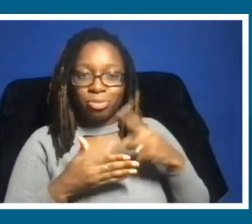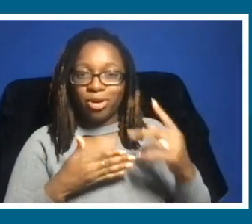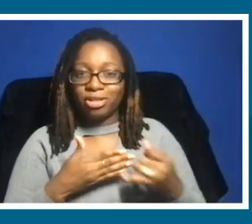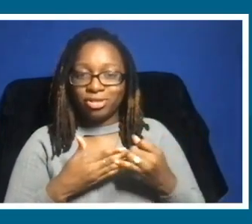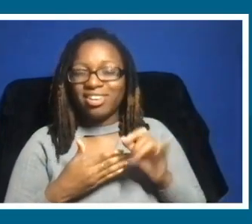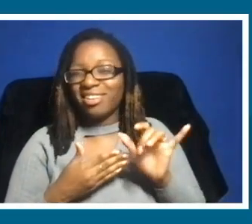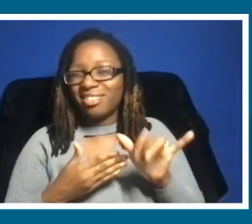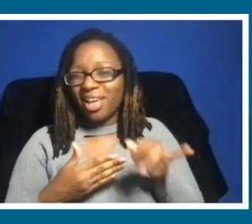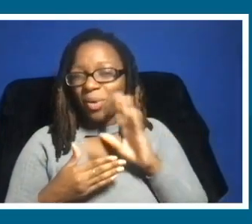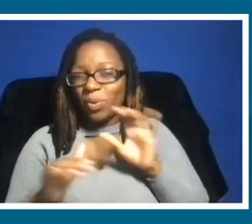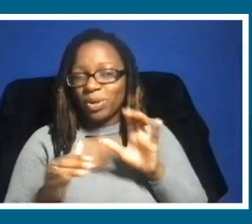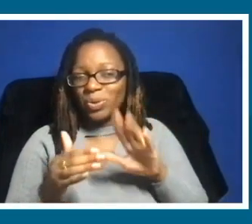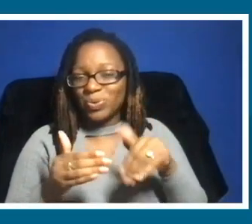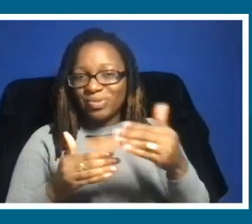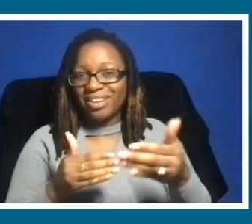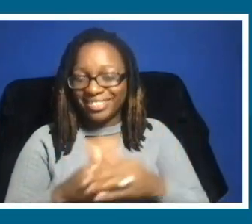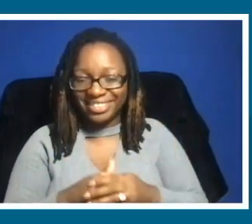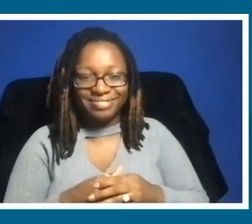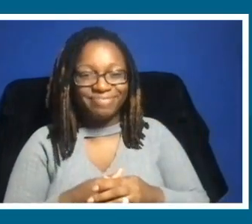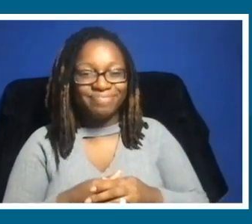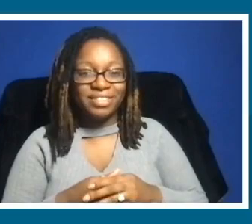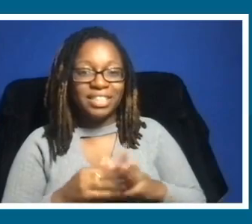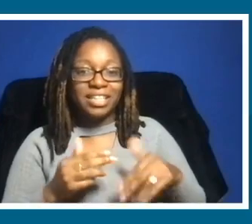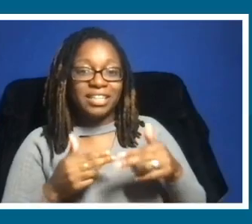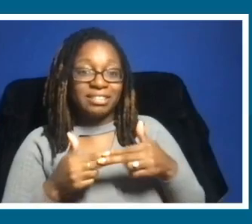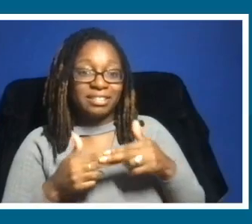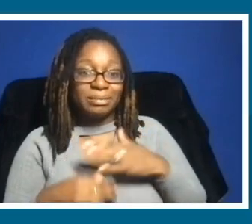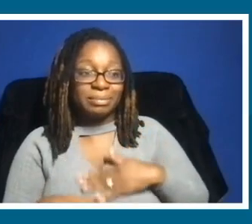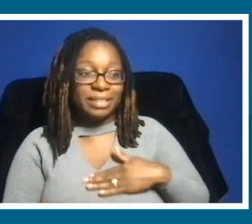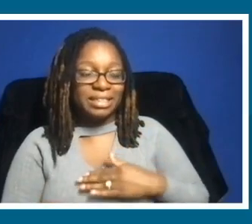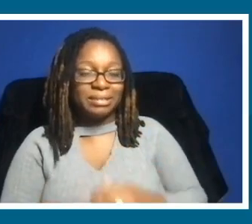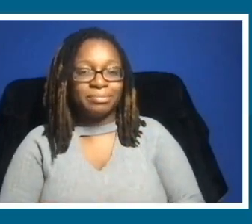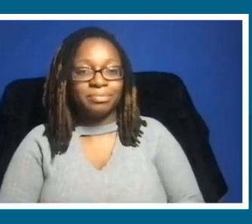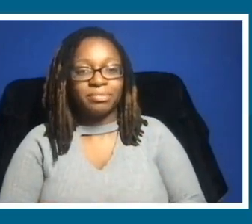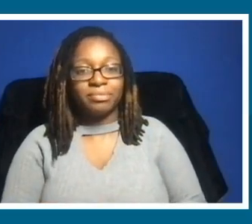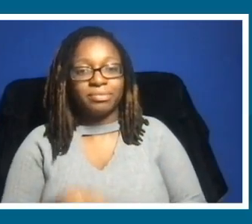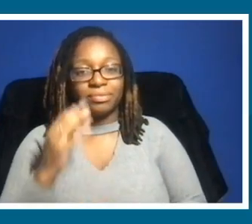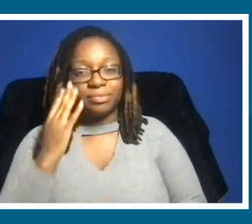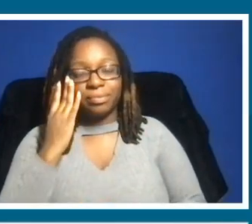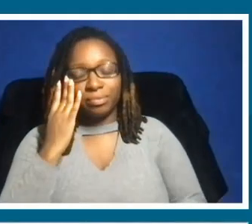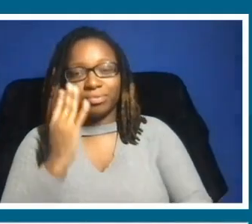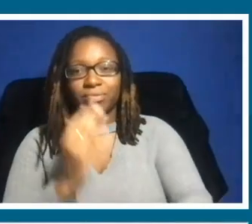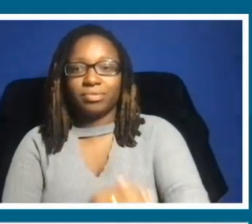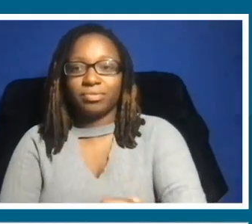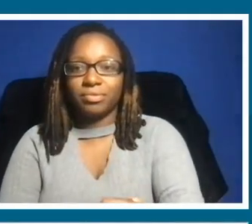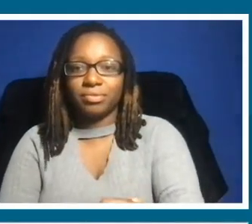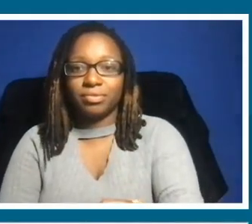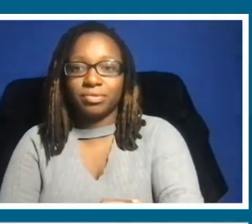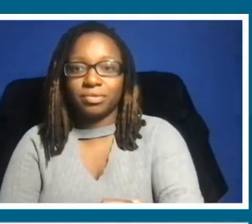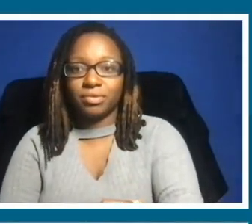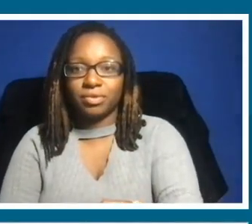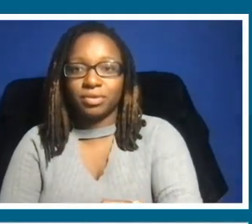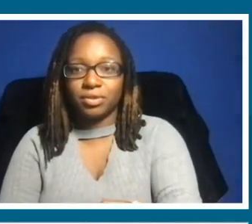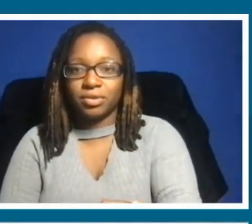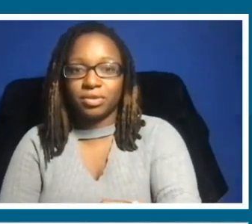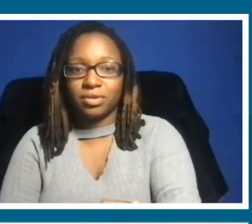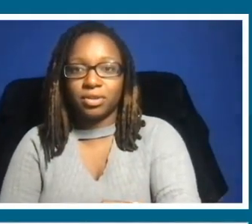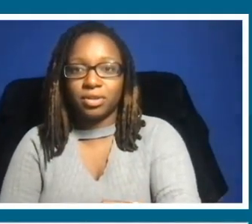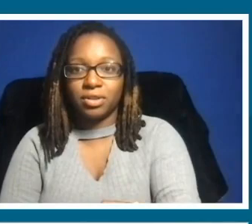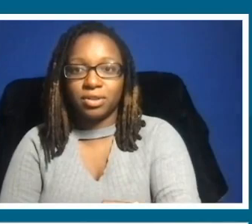you can advance to the next slide. And with this one, this is our question. And Jessica's going to